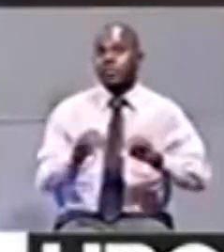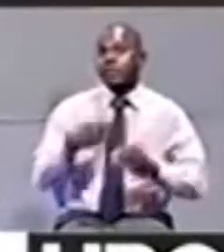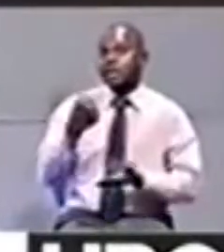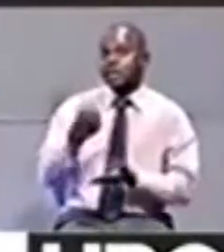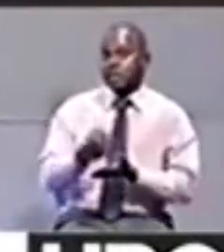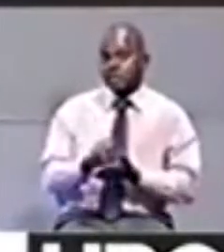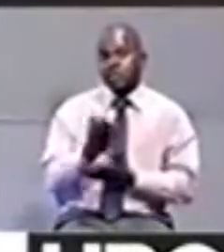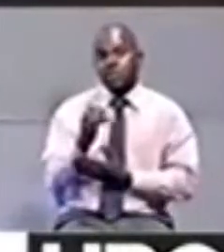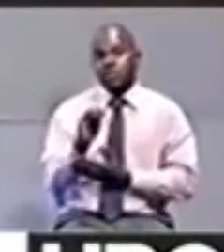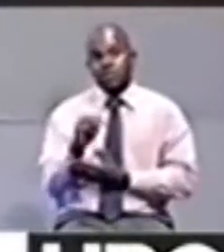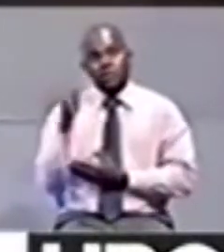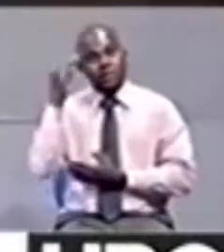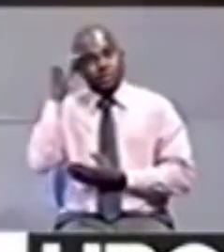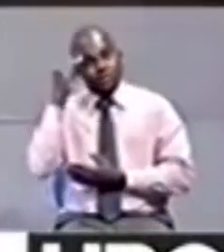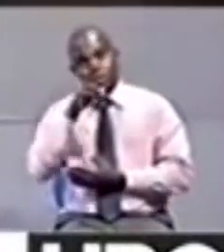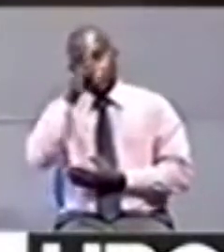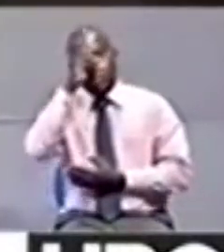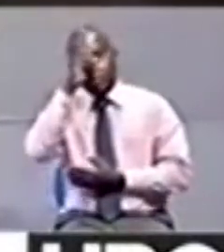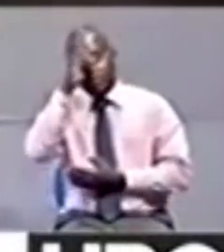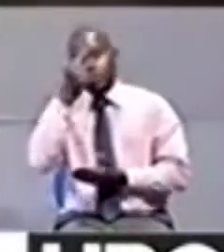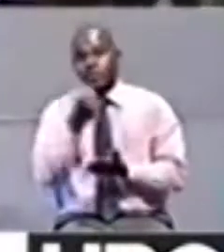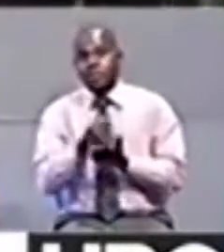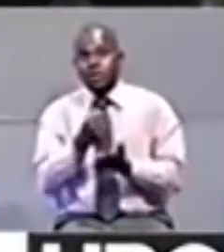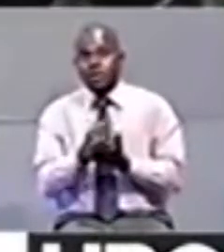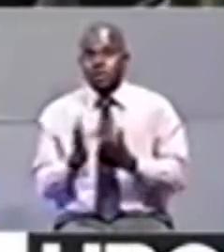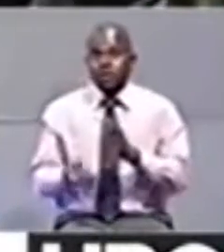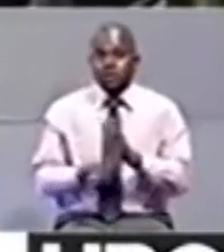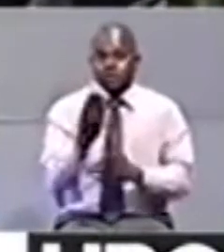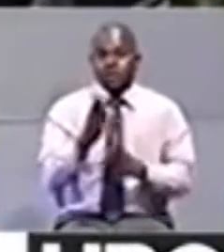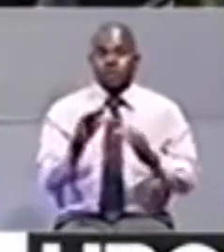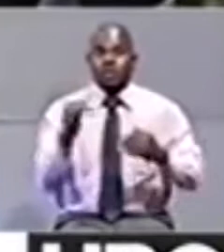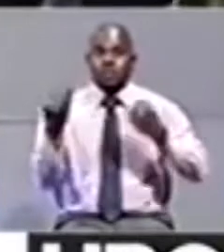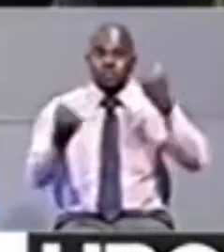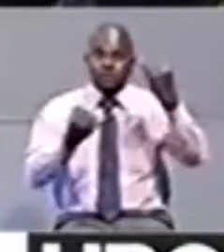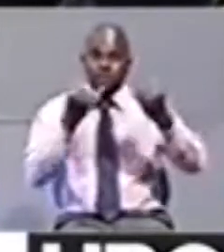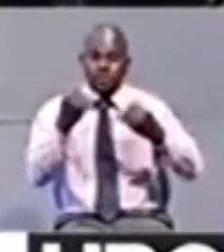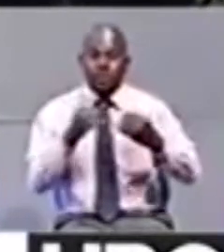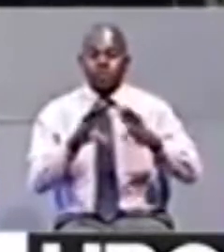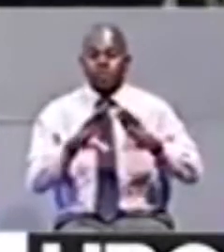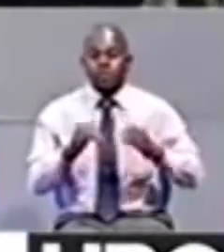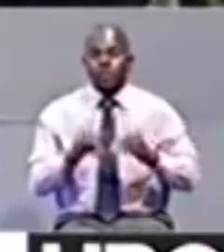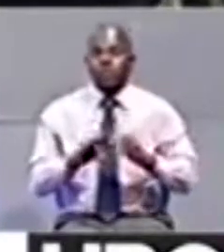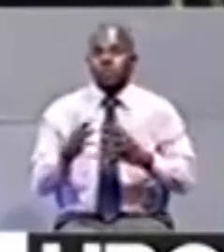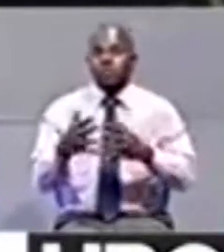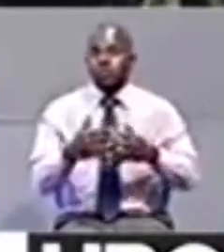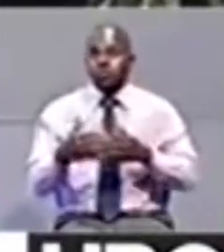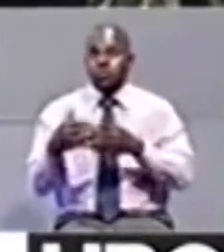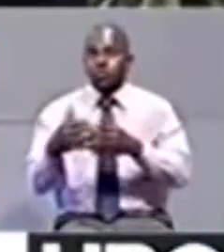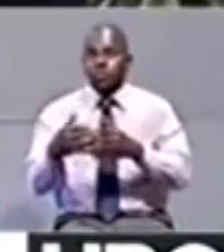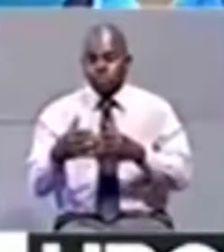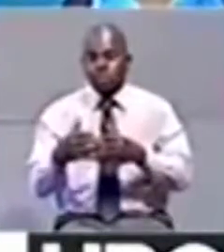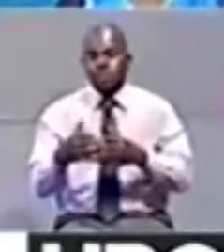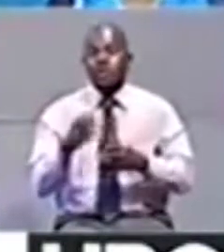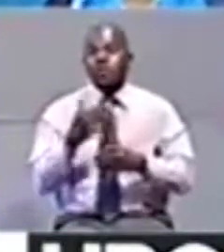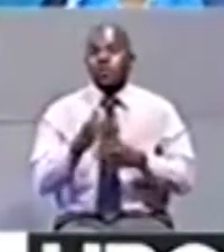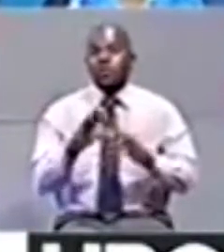This model village bank is established under the Saemolundong Initiative, a community development movement which builds communities to